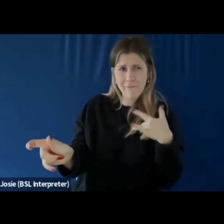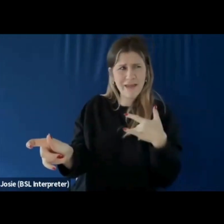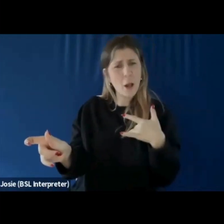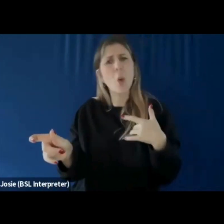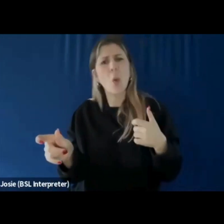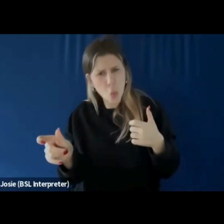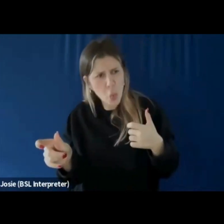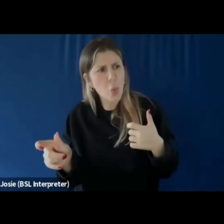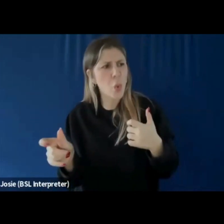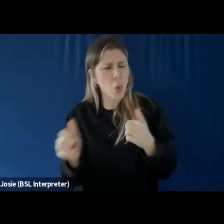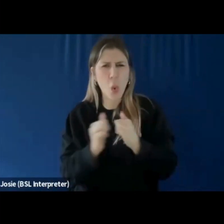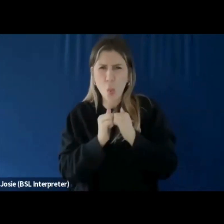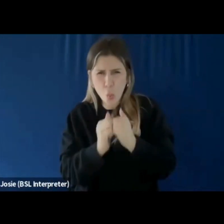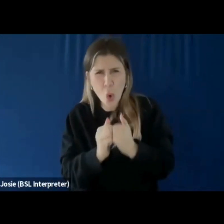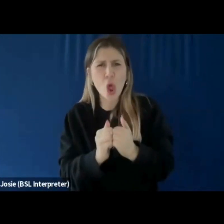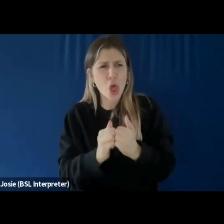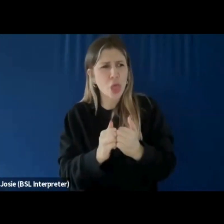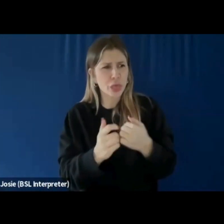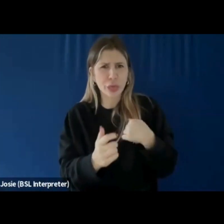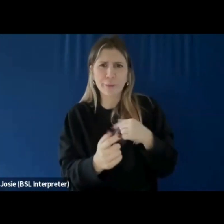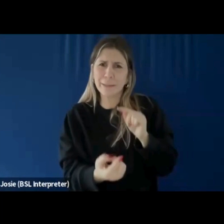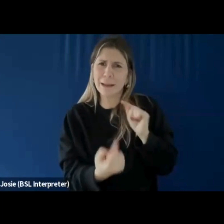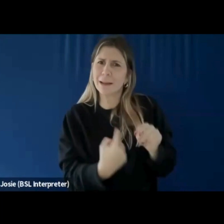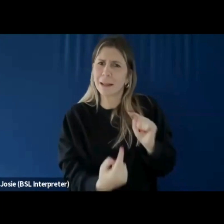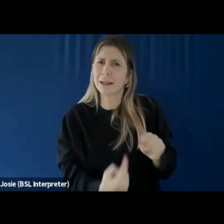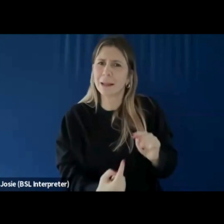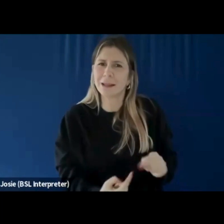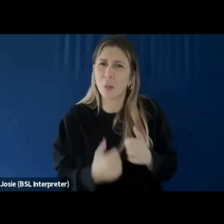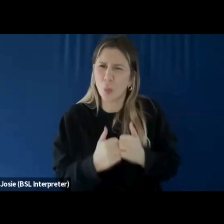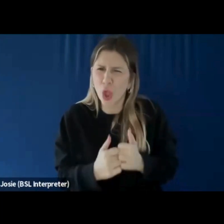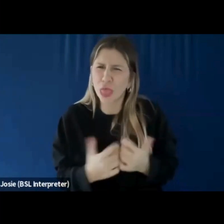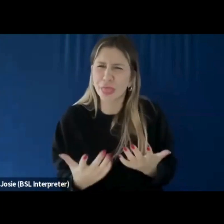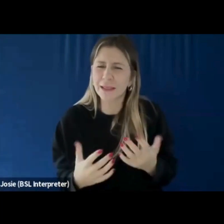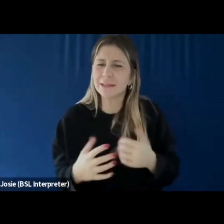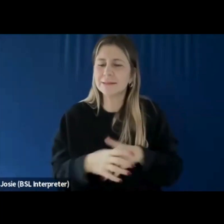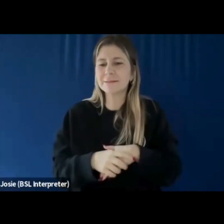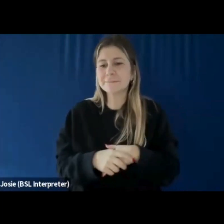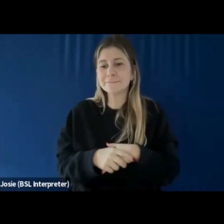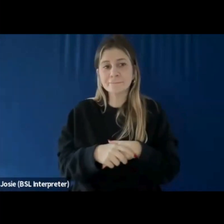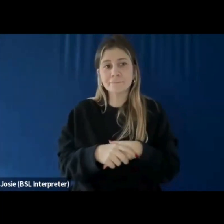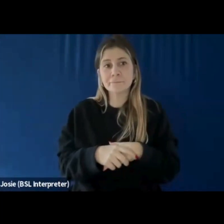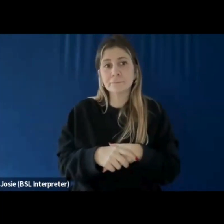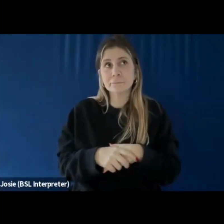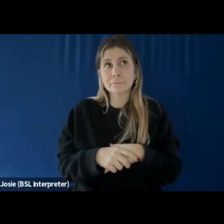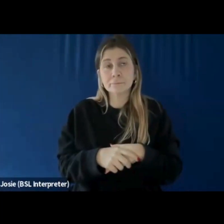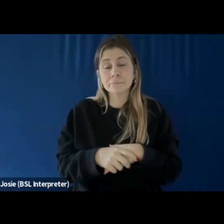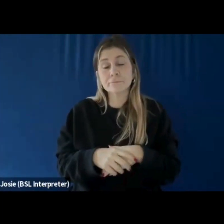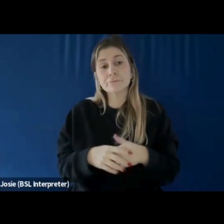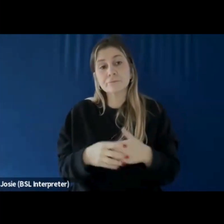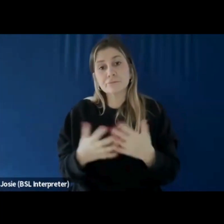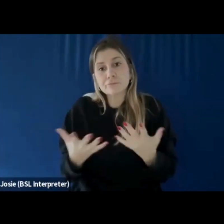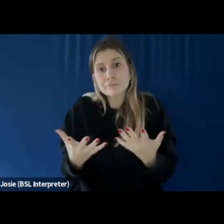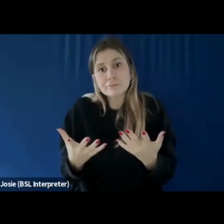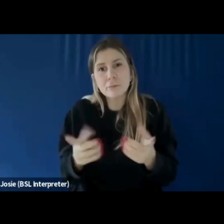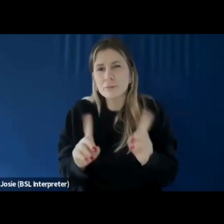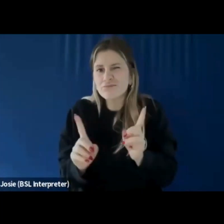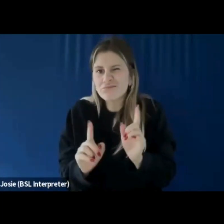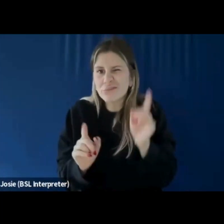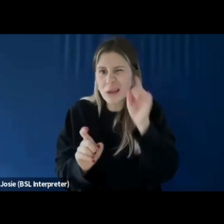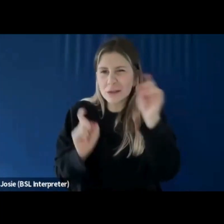of offering small like postcards from museum collections as incentives. What other things might you